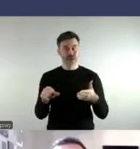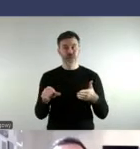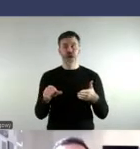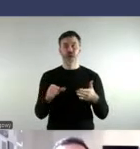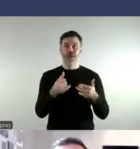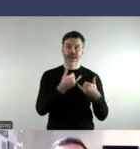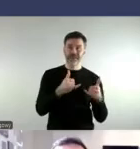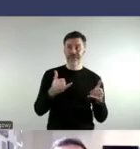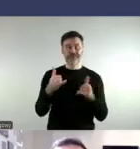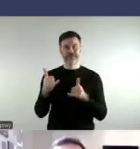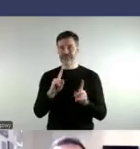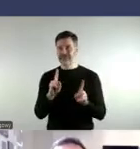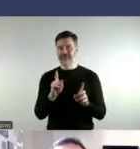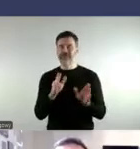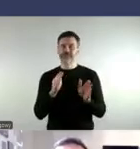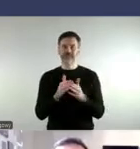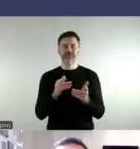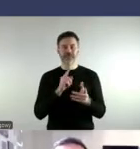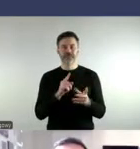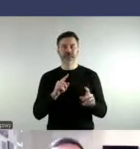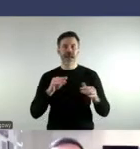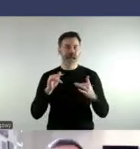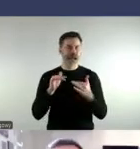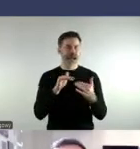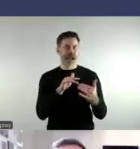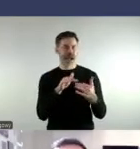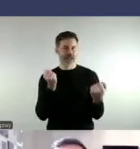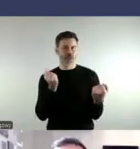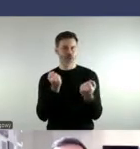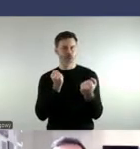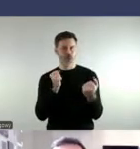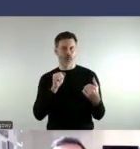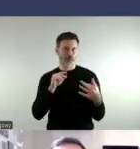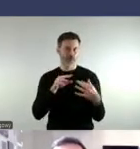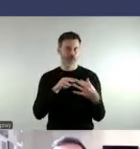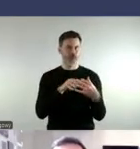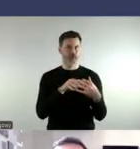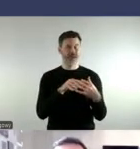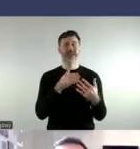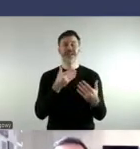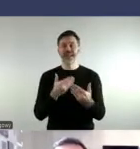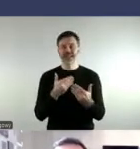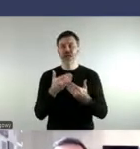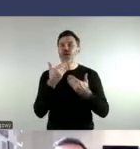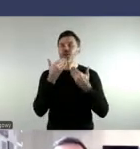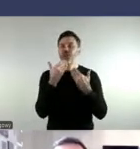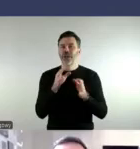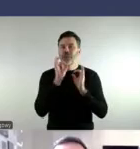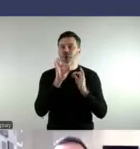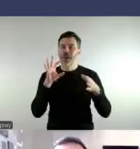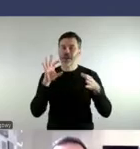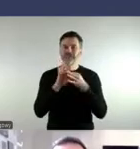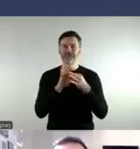way. We want to treat our relations very directly, which